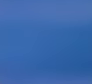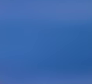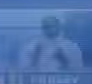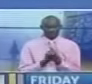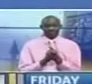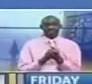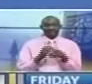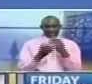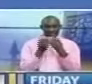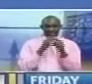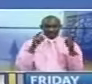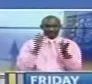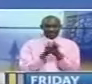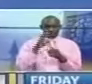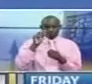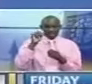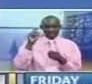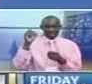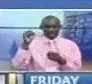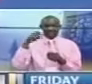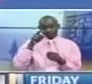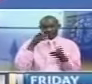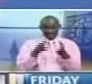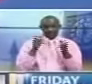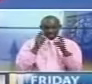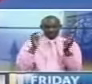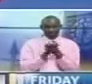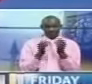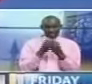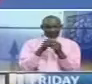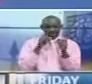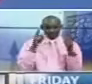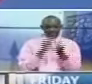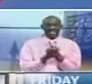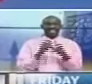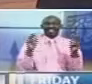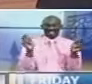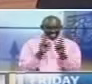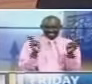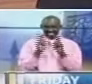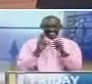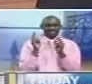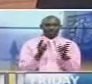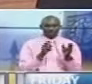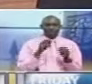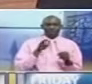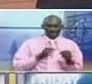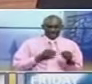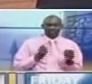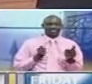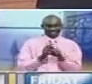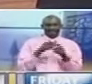right, Mind Your Language. Willis, you're ready for tonight's edition of Mind Your Language? Very ready, as usual, my dear